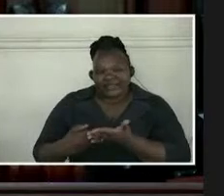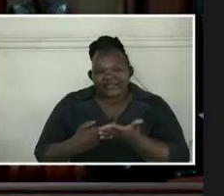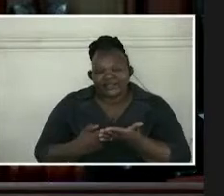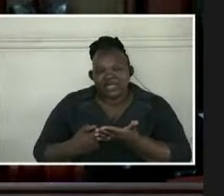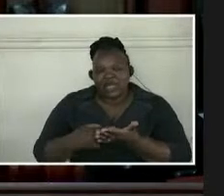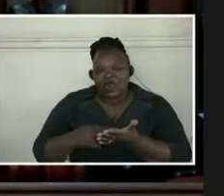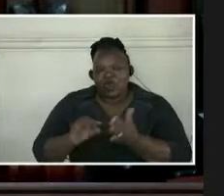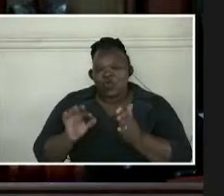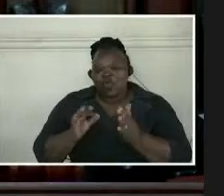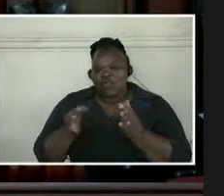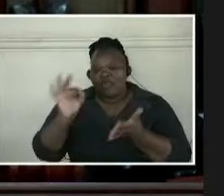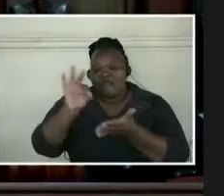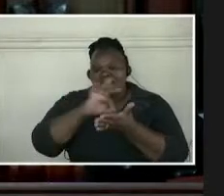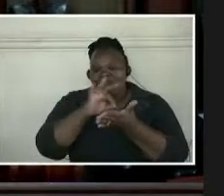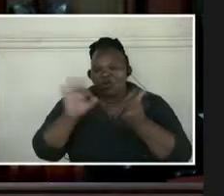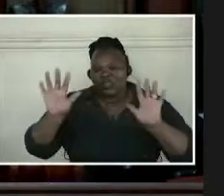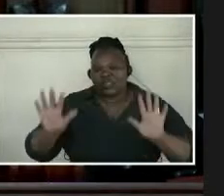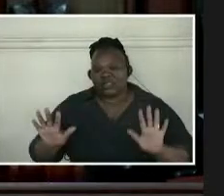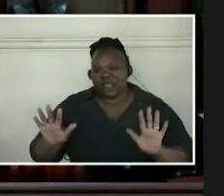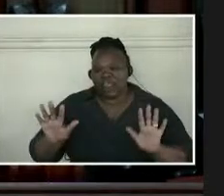vote 10